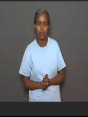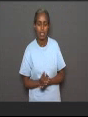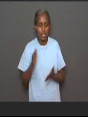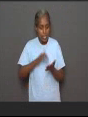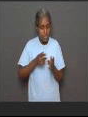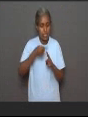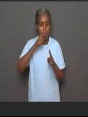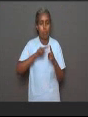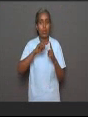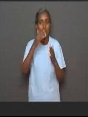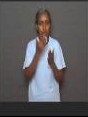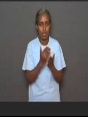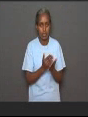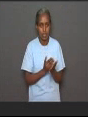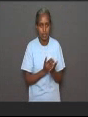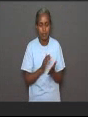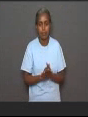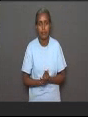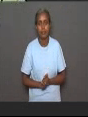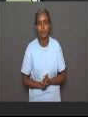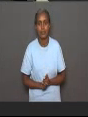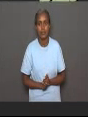Let's get back to our lesson.